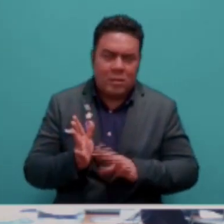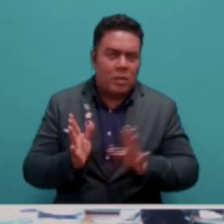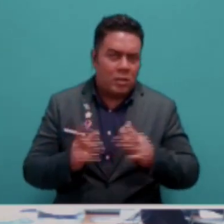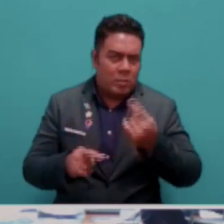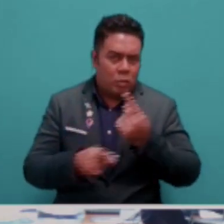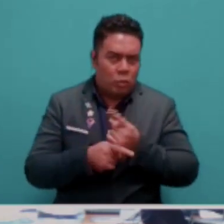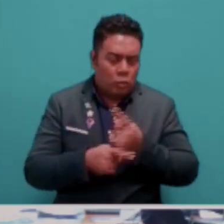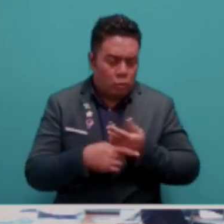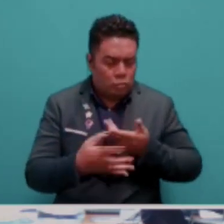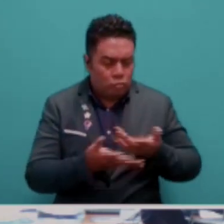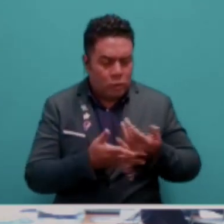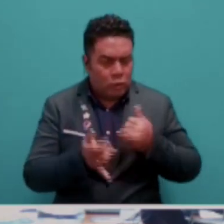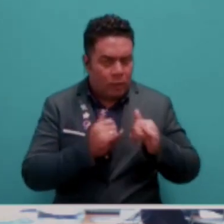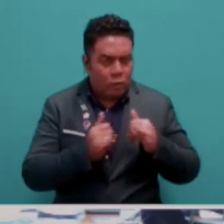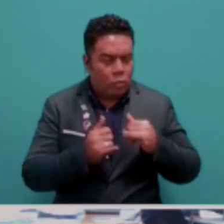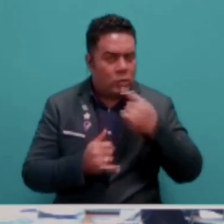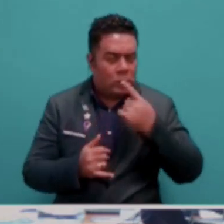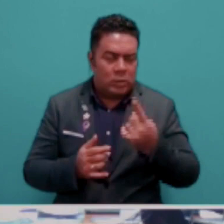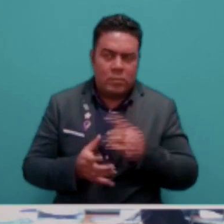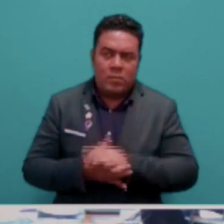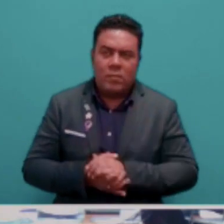So, is the